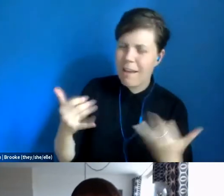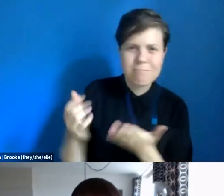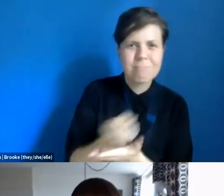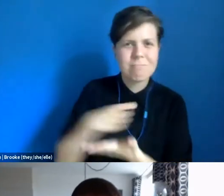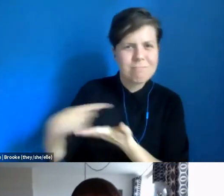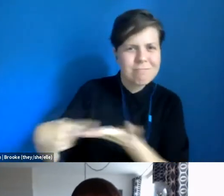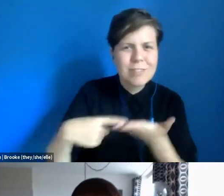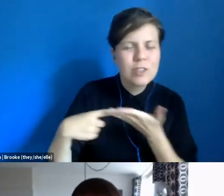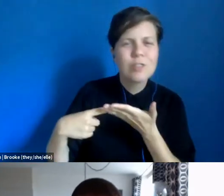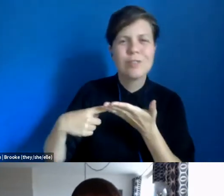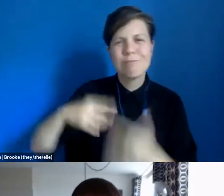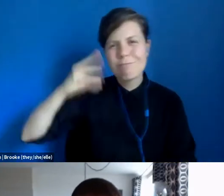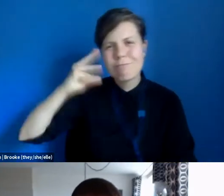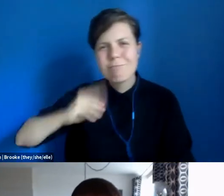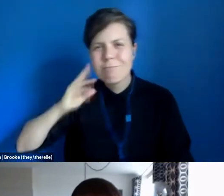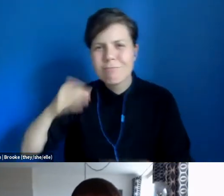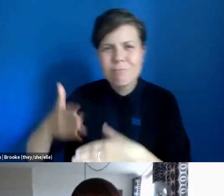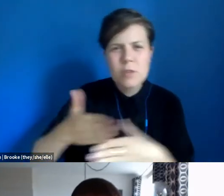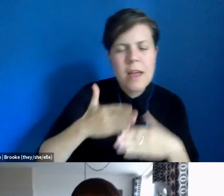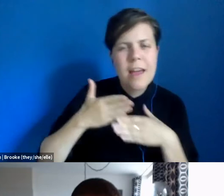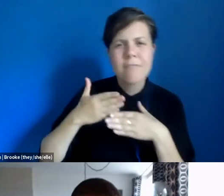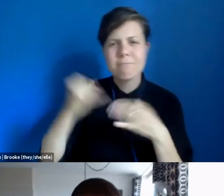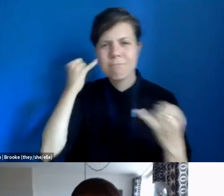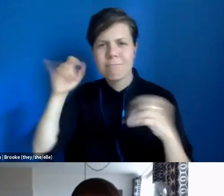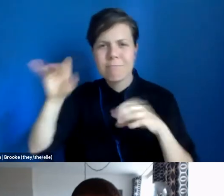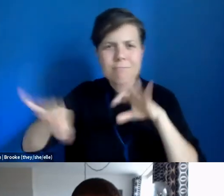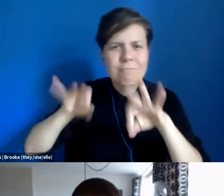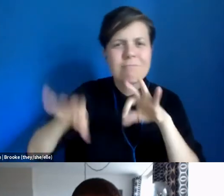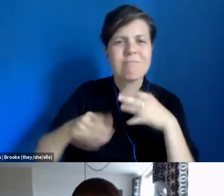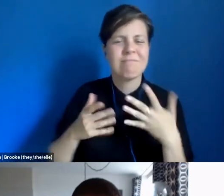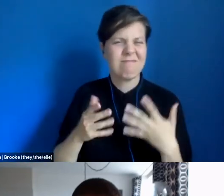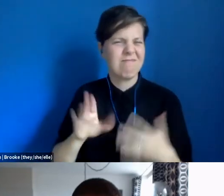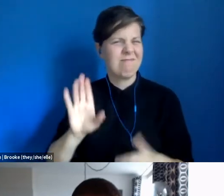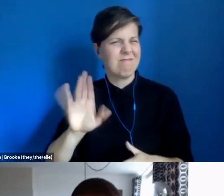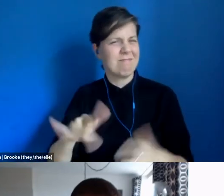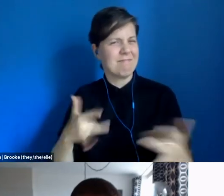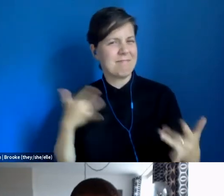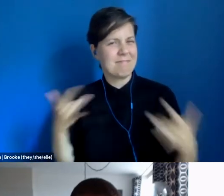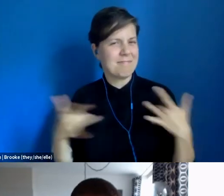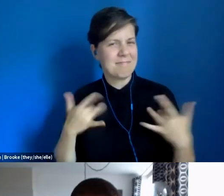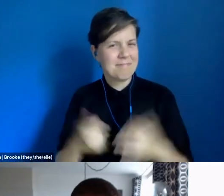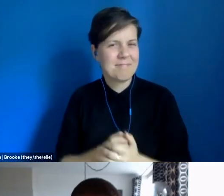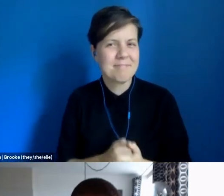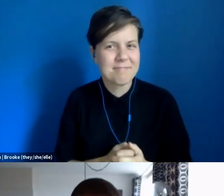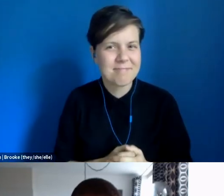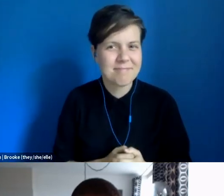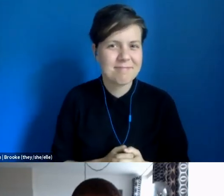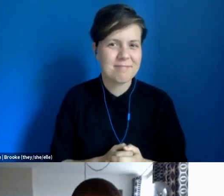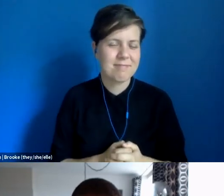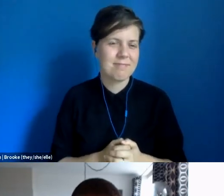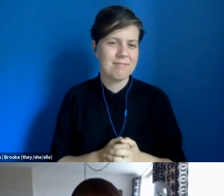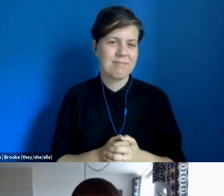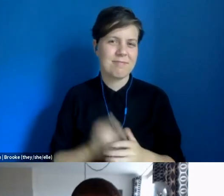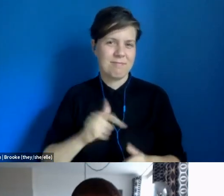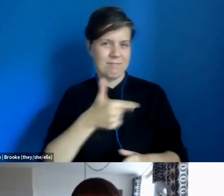looking forward to conversing more with you. And I'll hand it over to Charles now. Great,